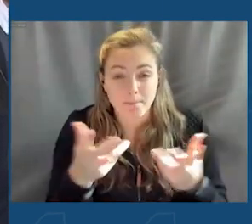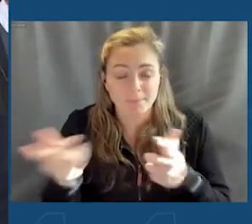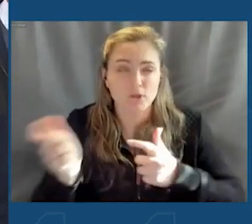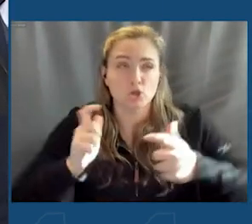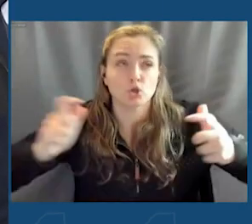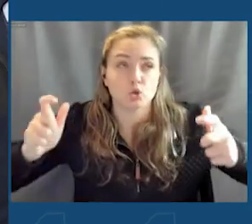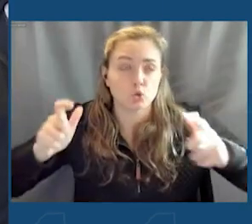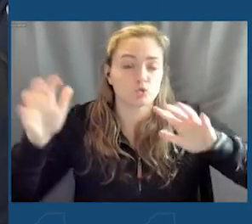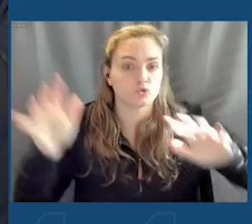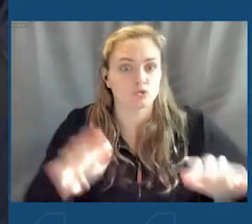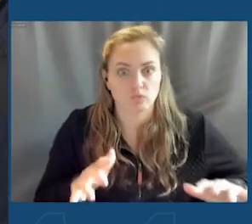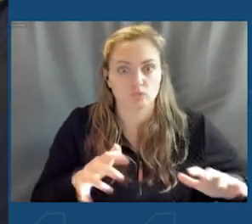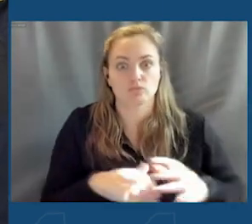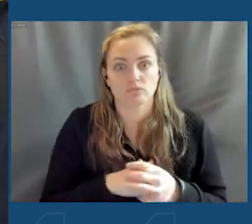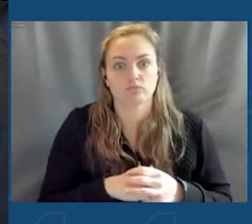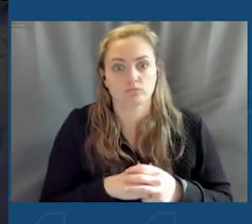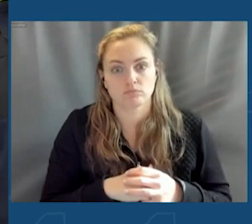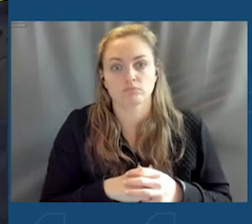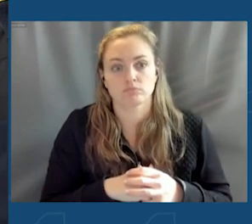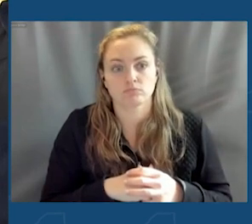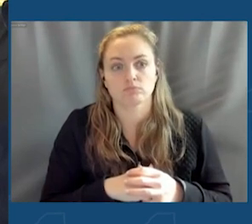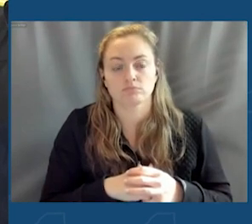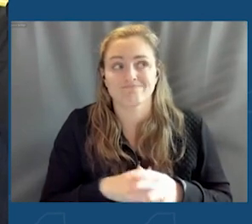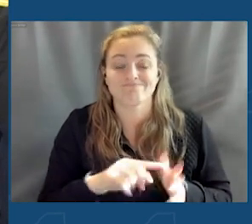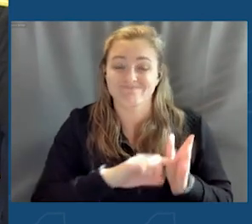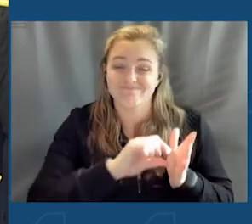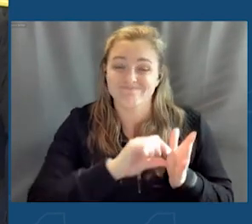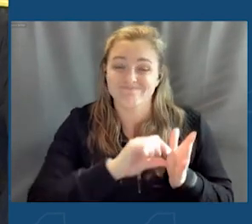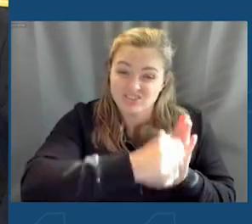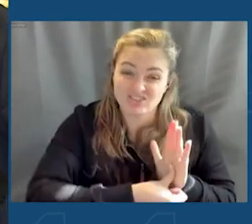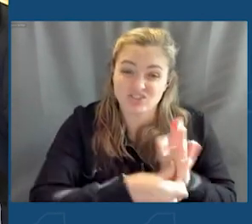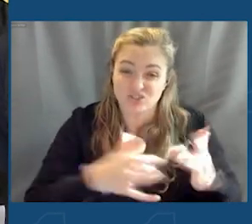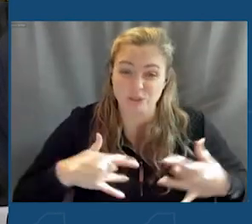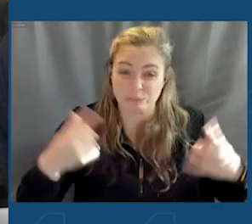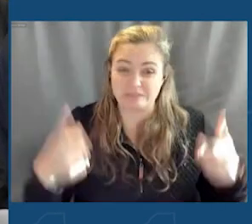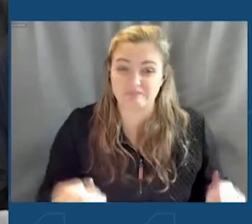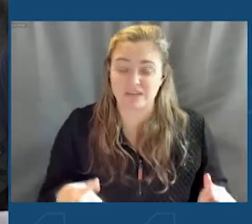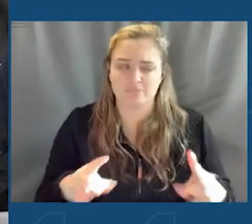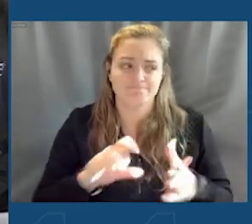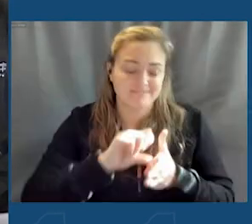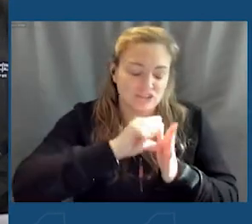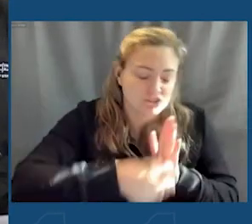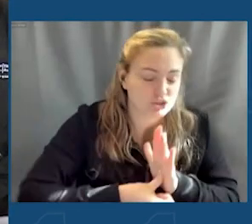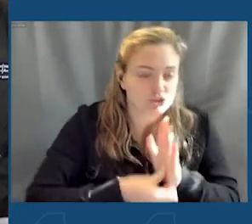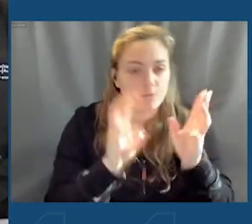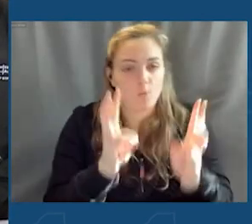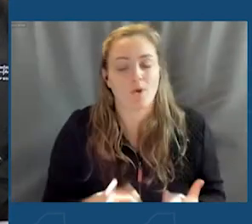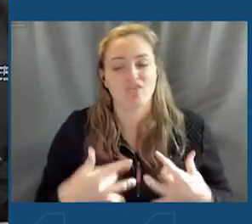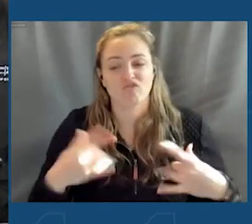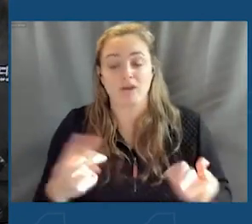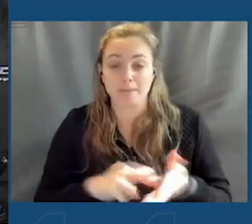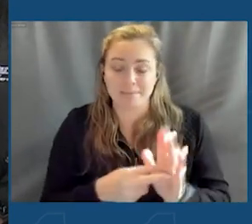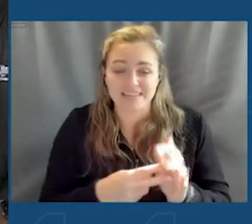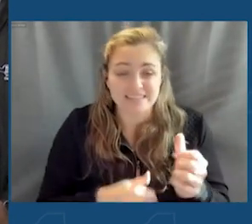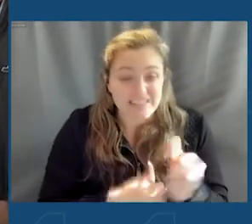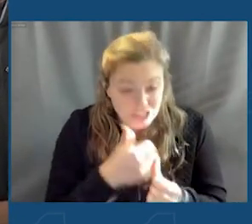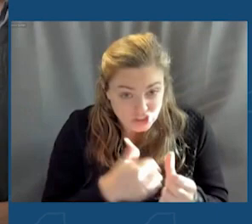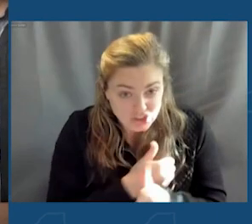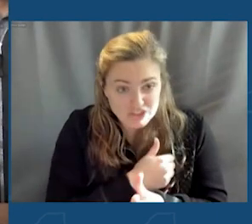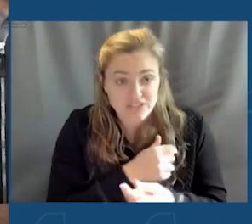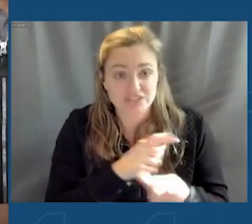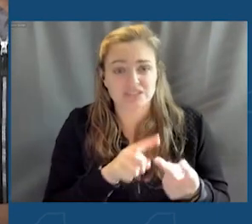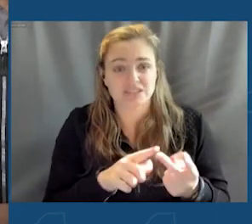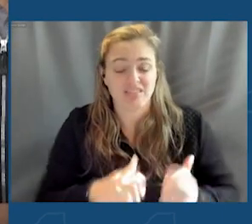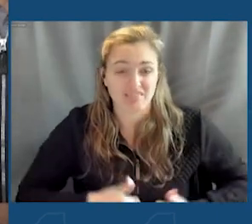major storm. This is considered an extreme event, an extreme weather event. That means it's dangerous. It also means it's